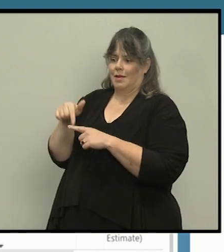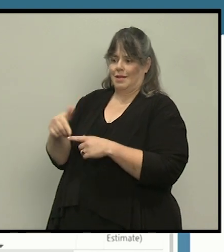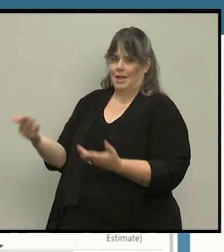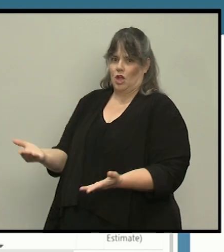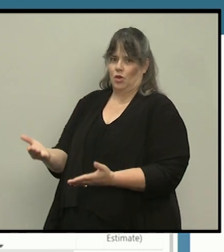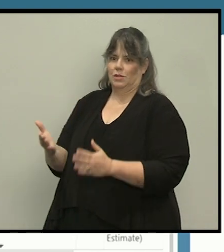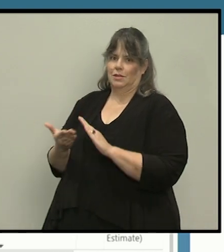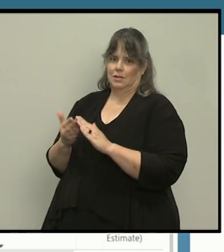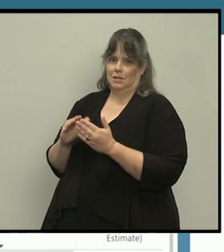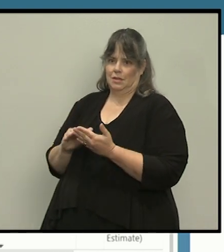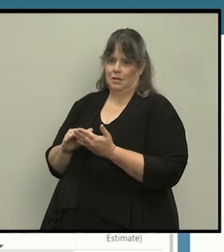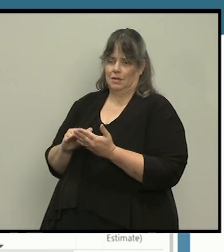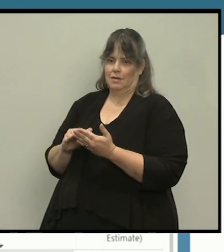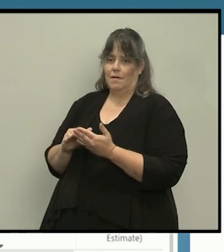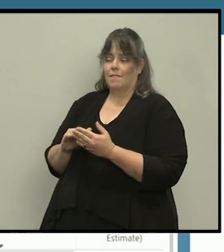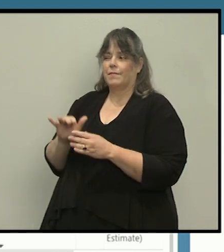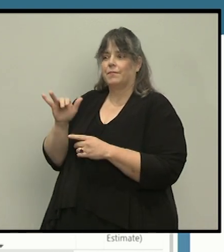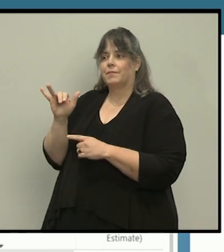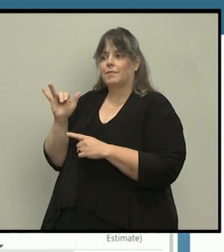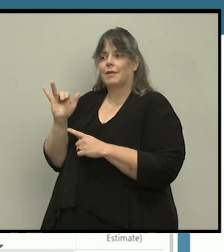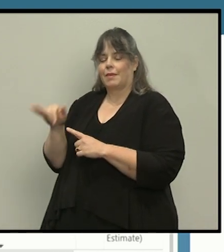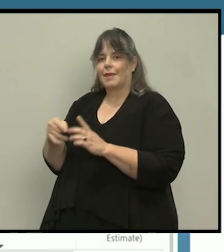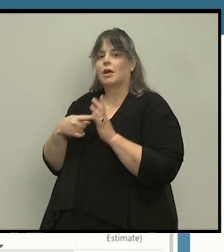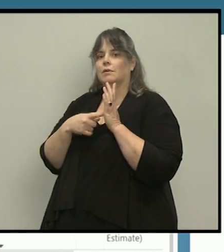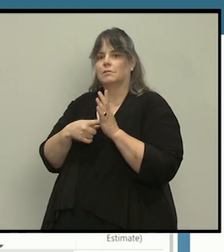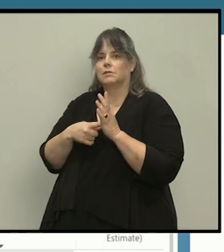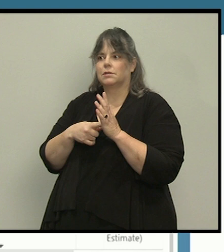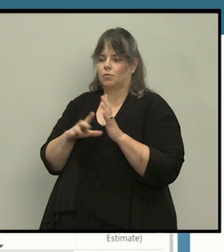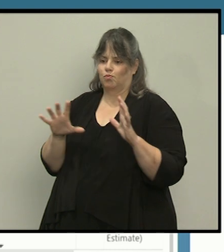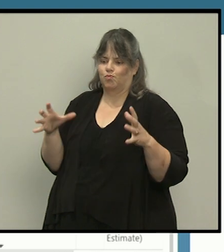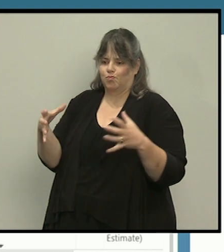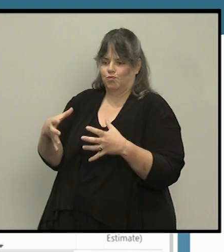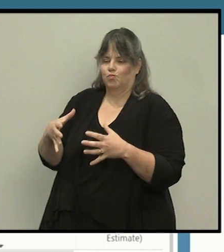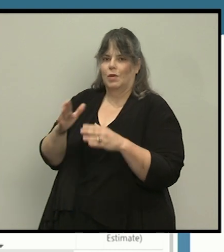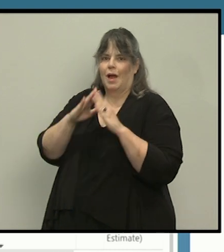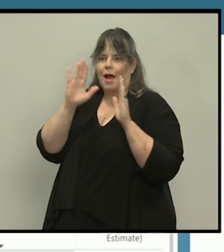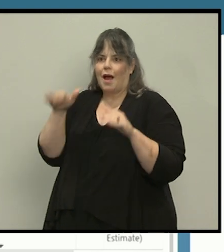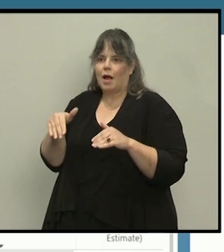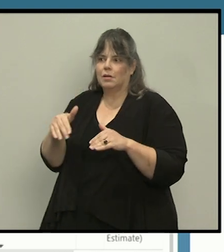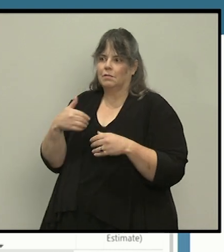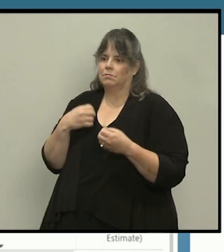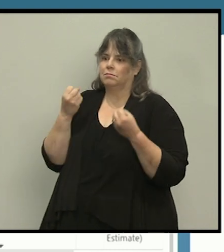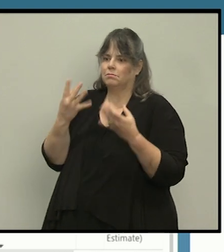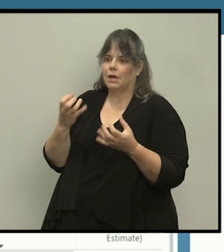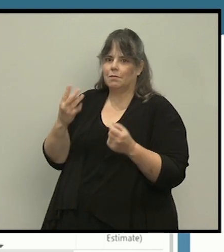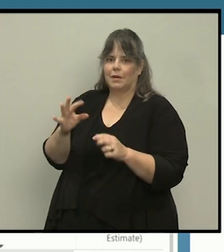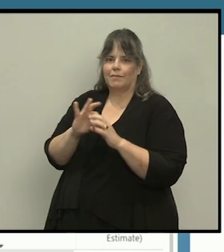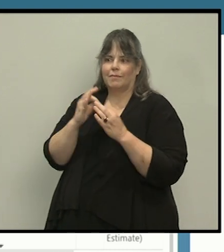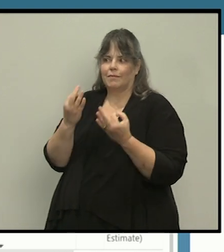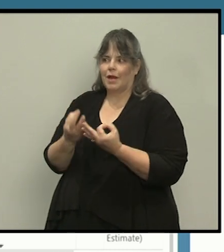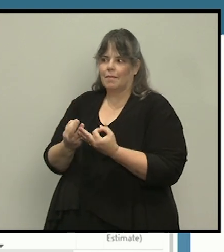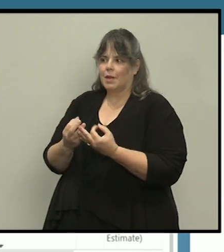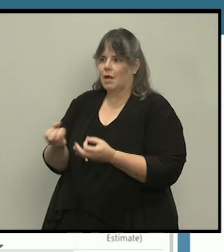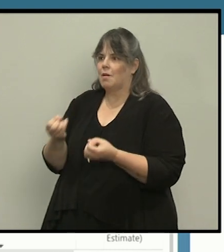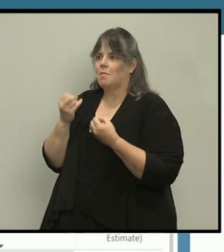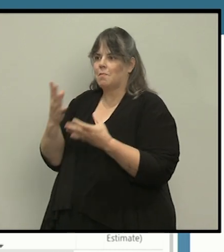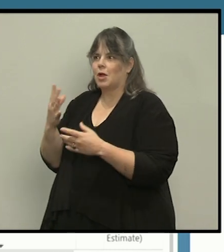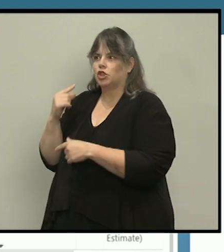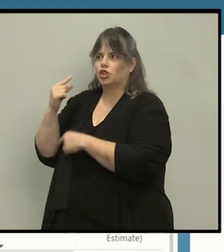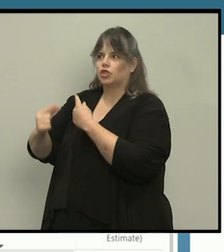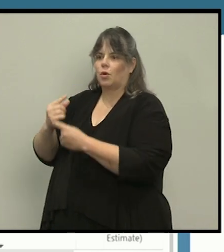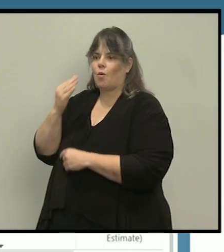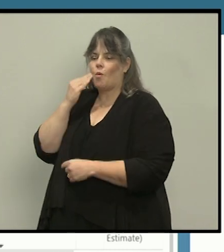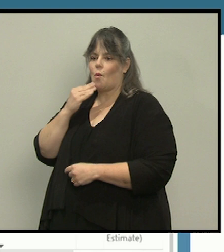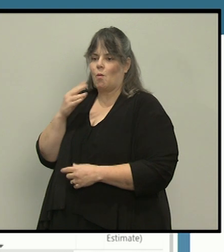city. This likely reflects crowded housing conditions, including multifamily and multi-generational